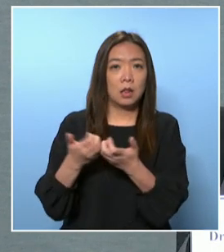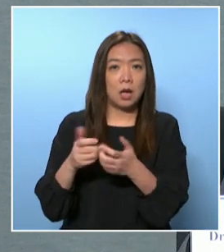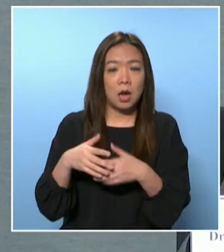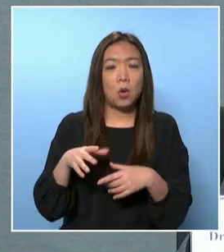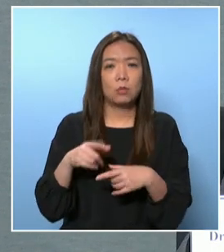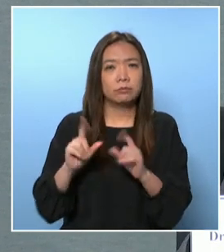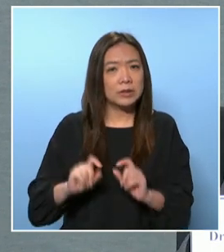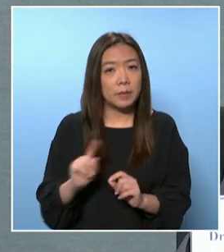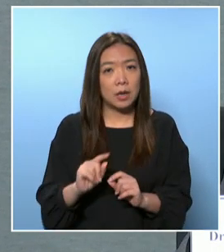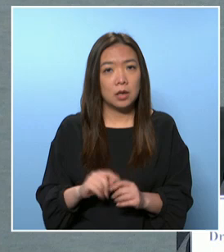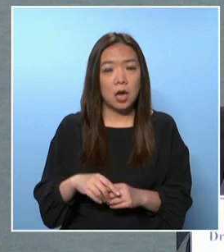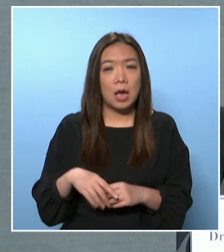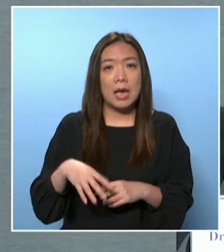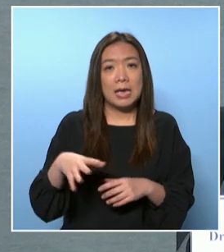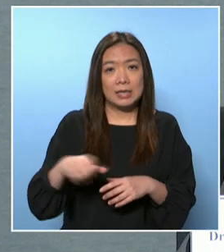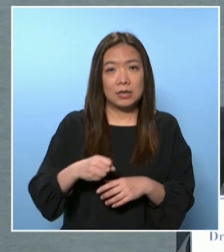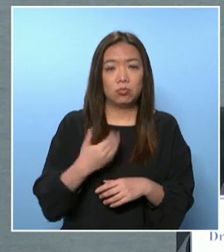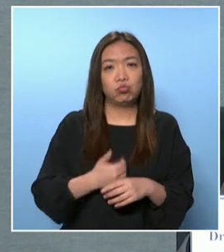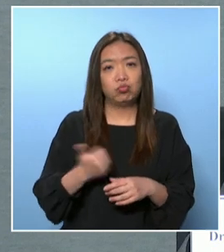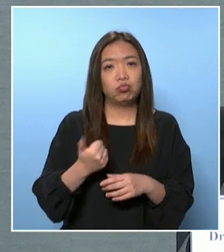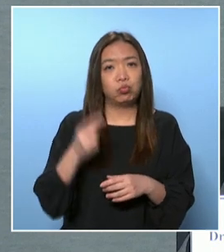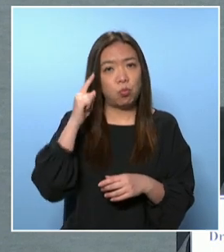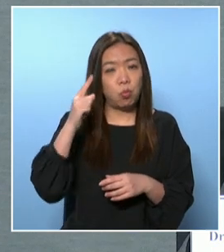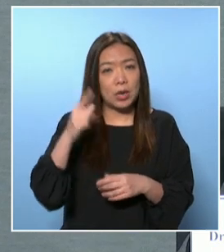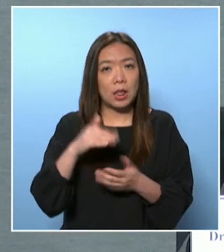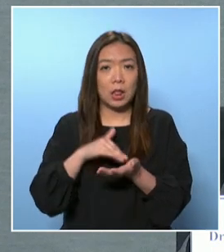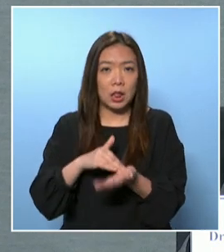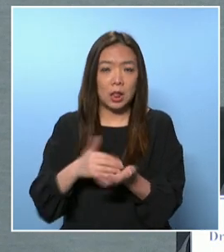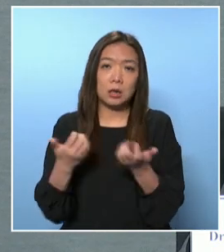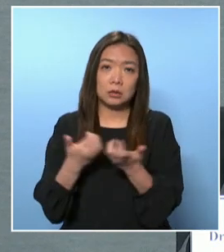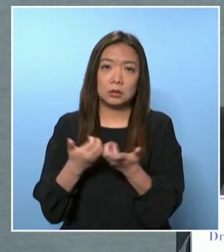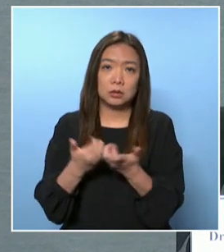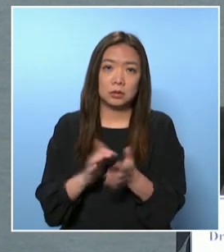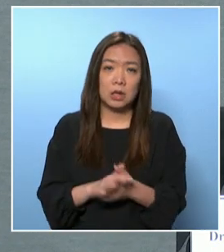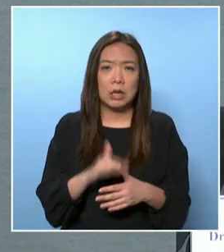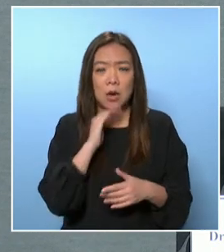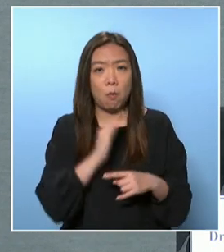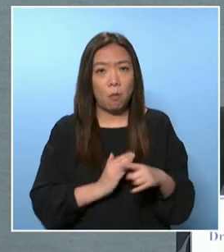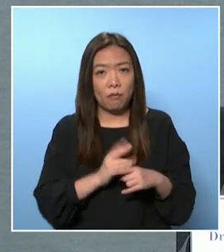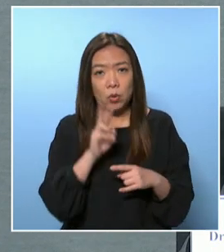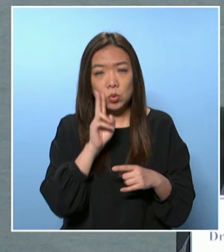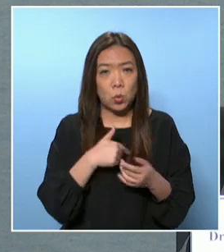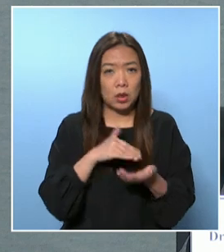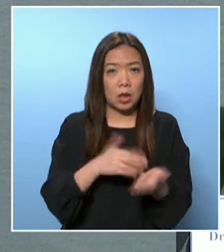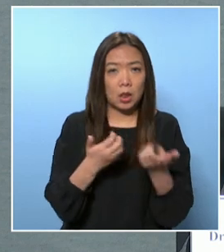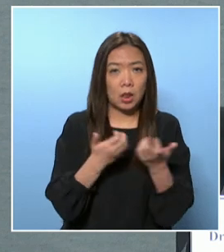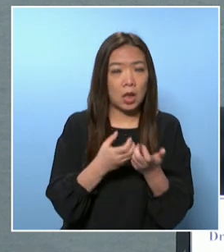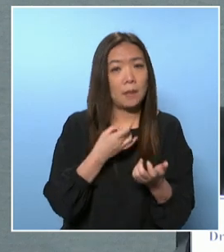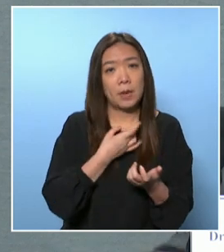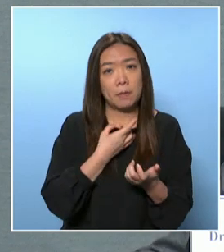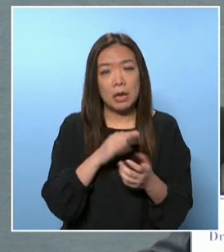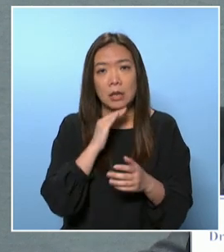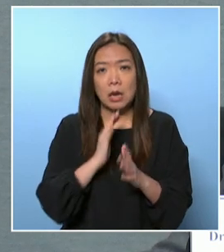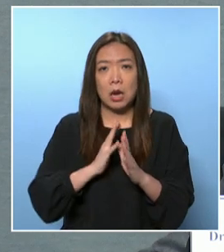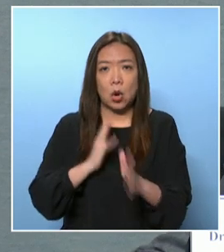And in relation to the quota, we will fully utilize the daily quota in a way that the